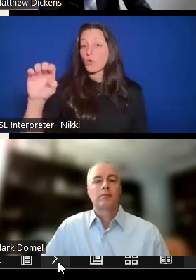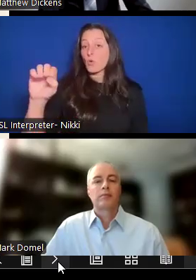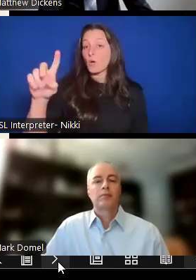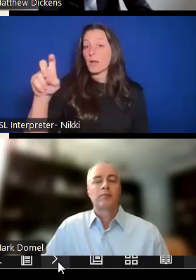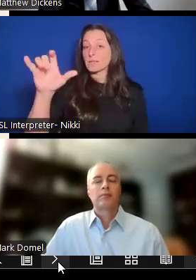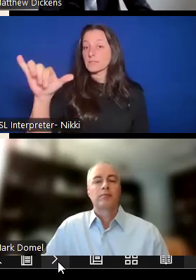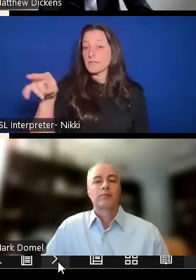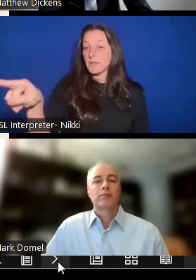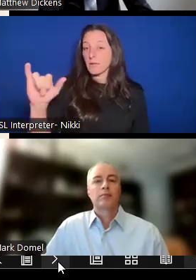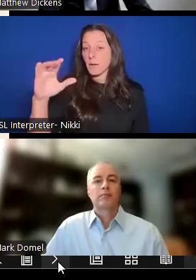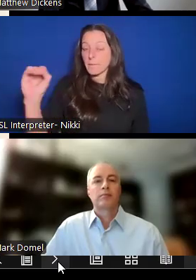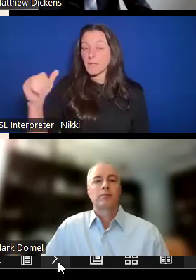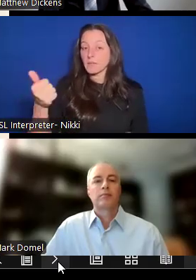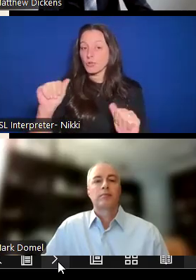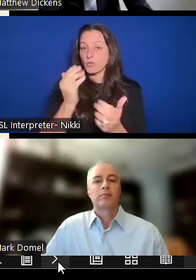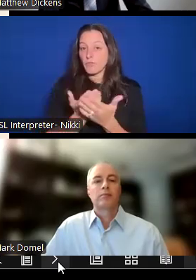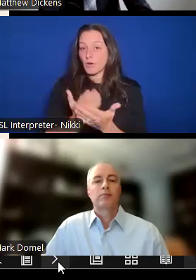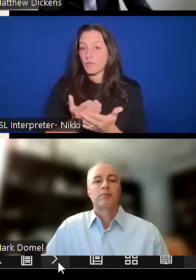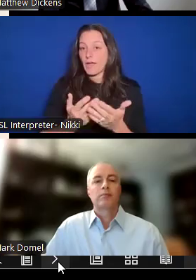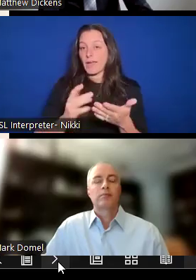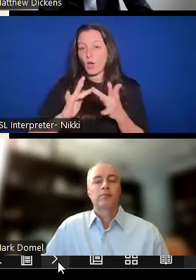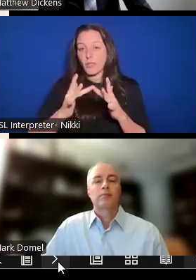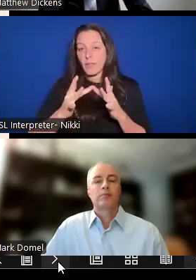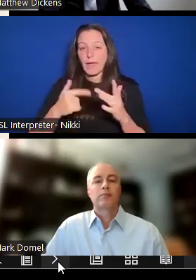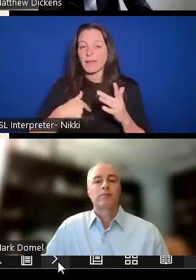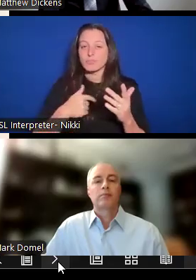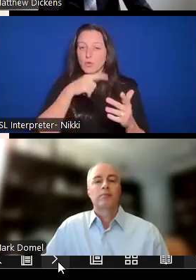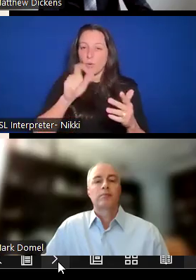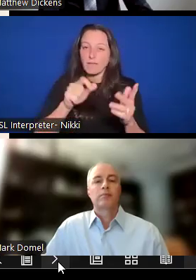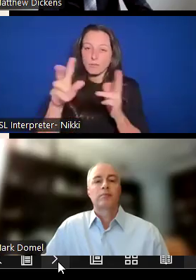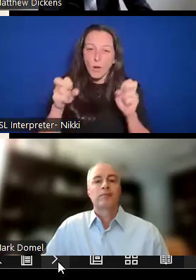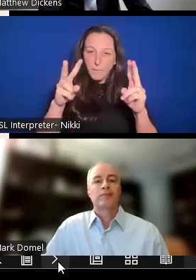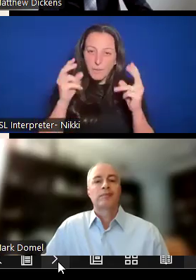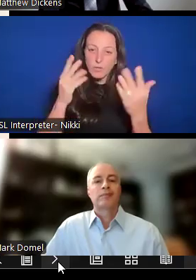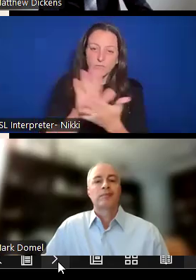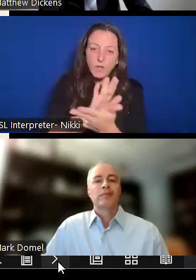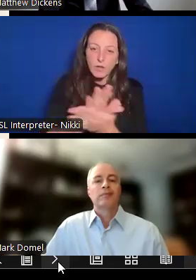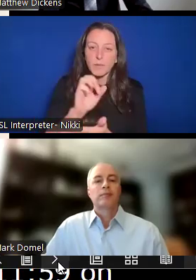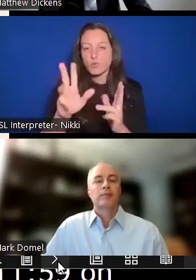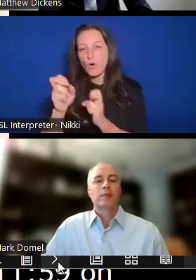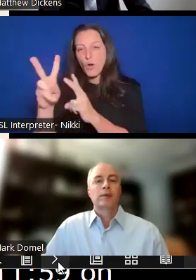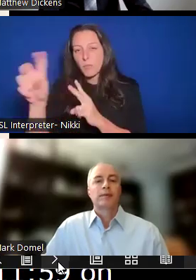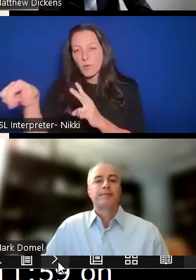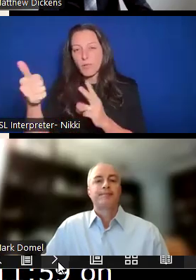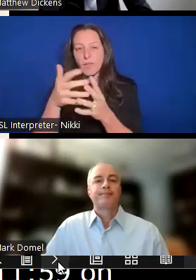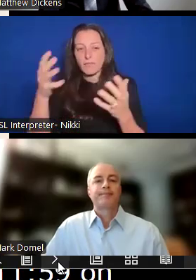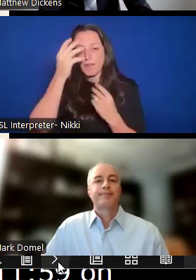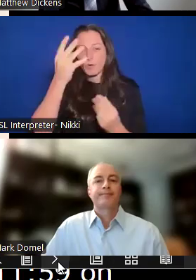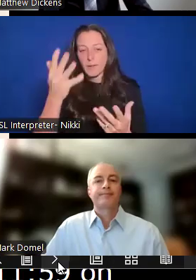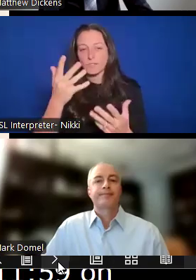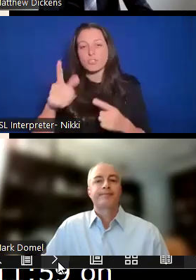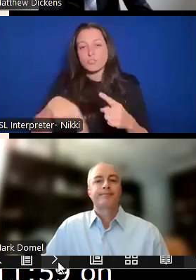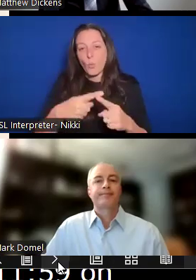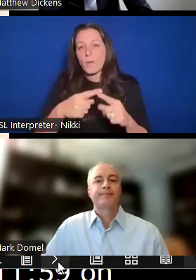verify some information electronically to avoid a lot of uploading of documents or other information wherever possible within the